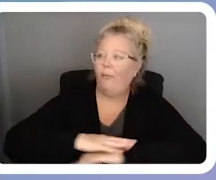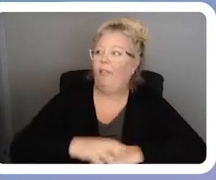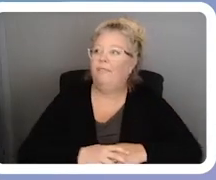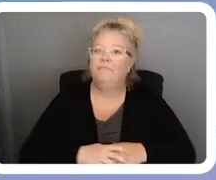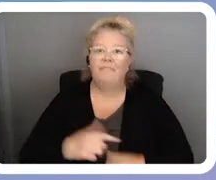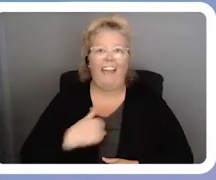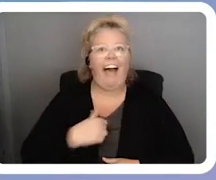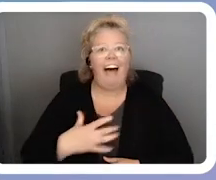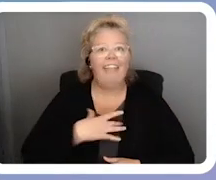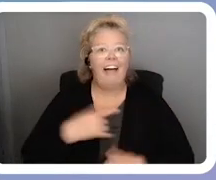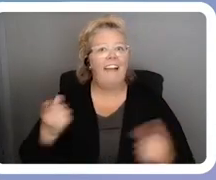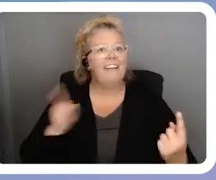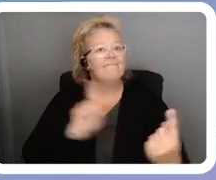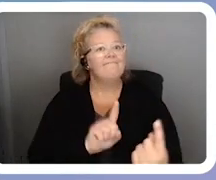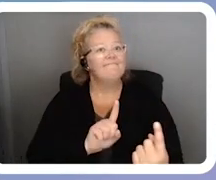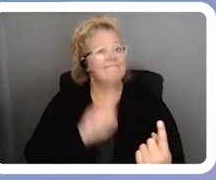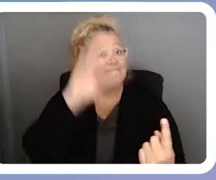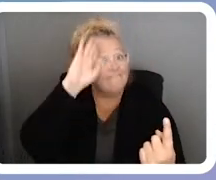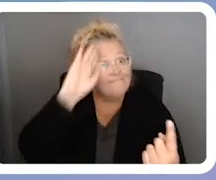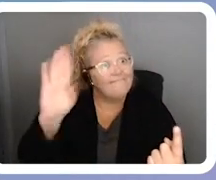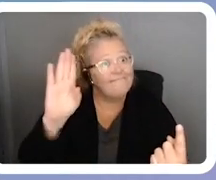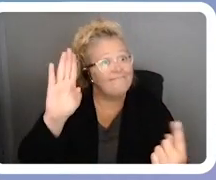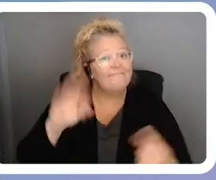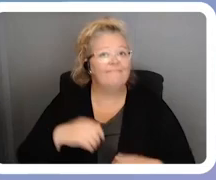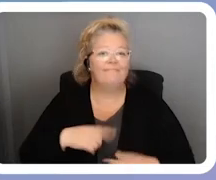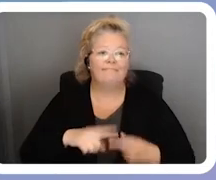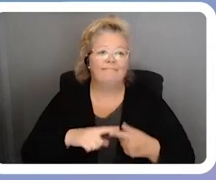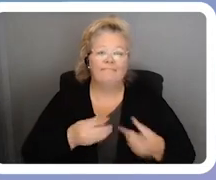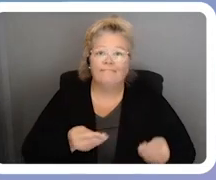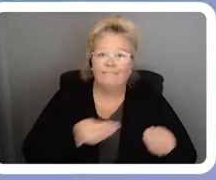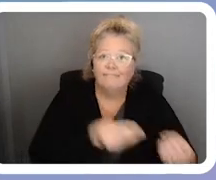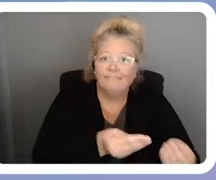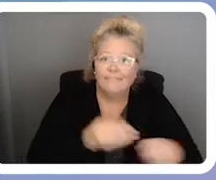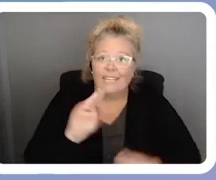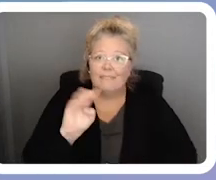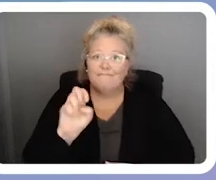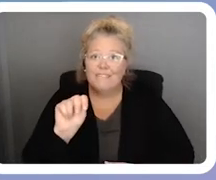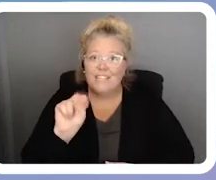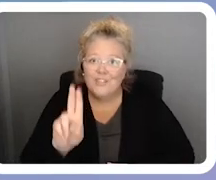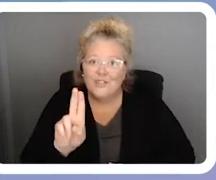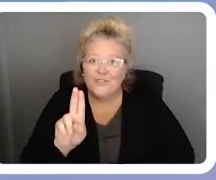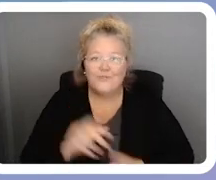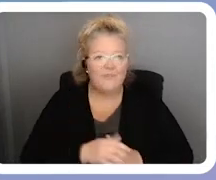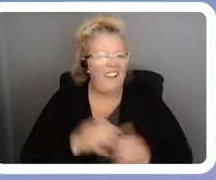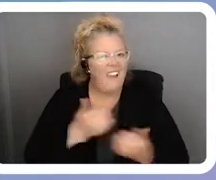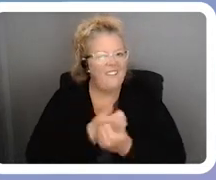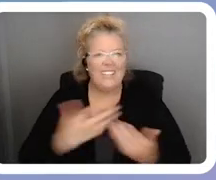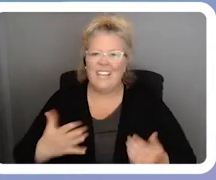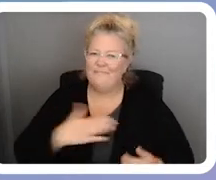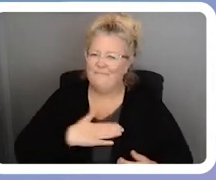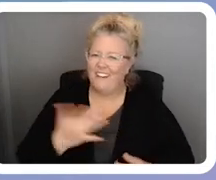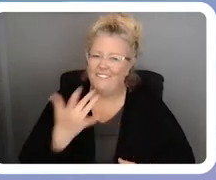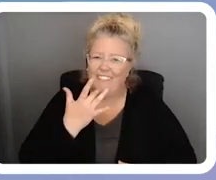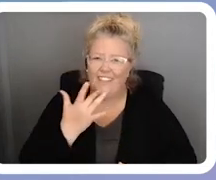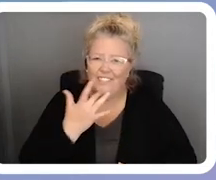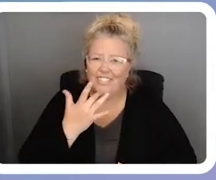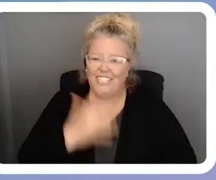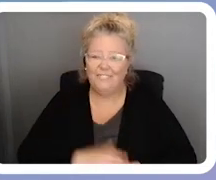greeting them, folding up menus. Everything about it has been my favorite. It's